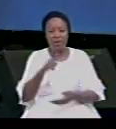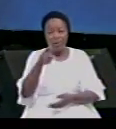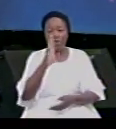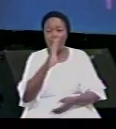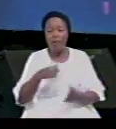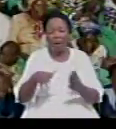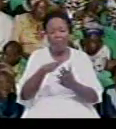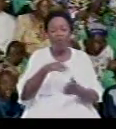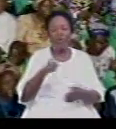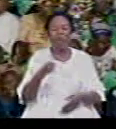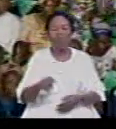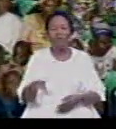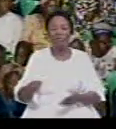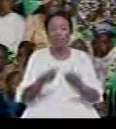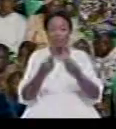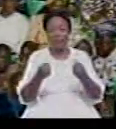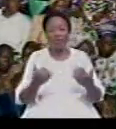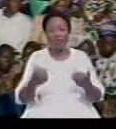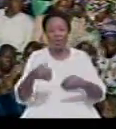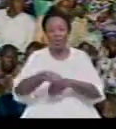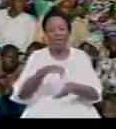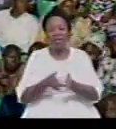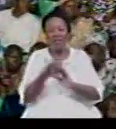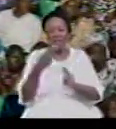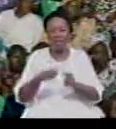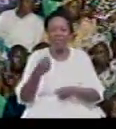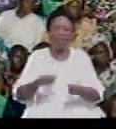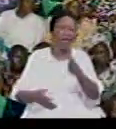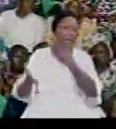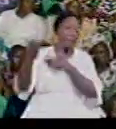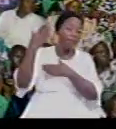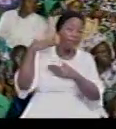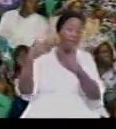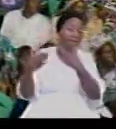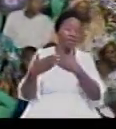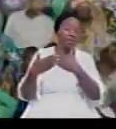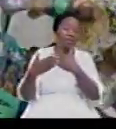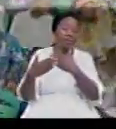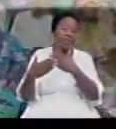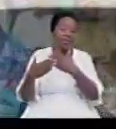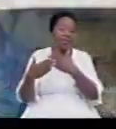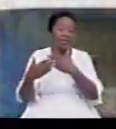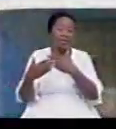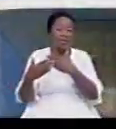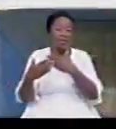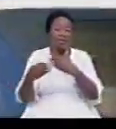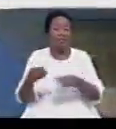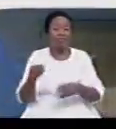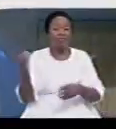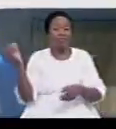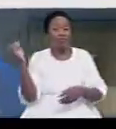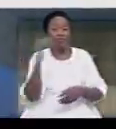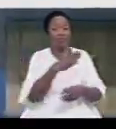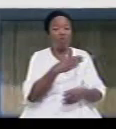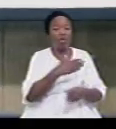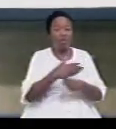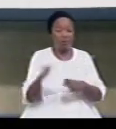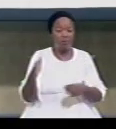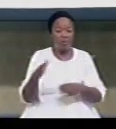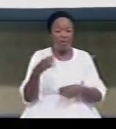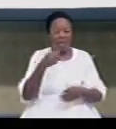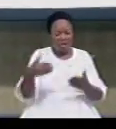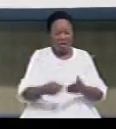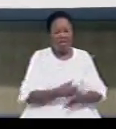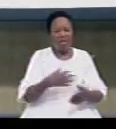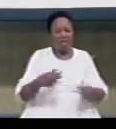few tonight. The past rejected, the past thrown away, a new